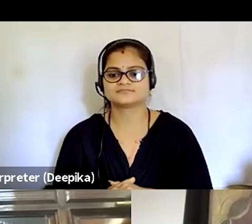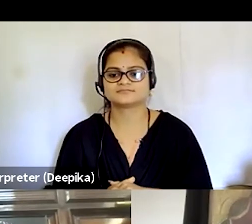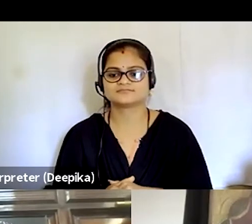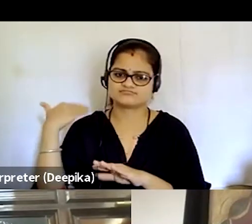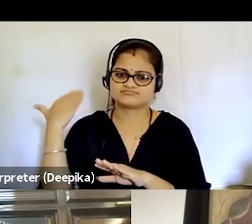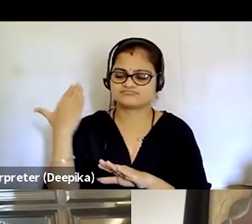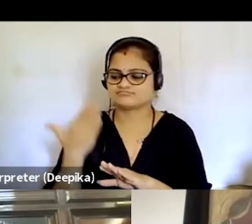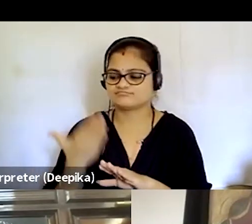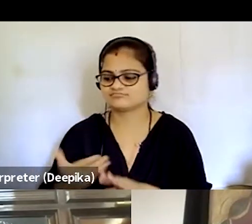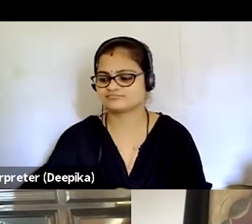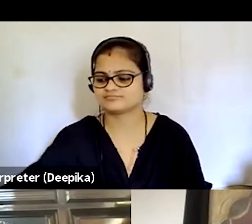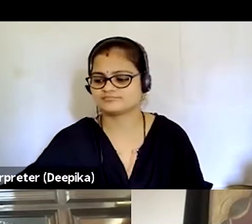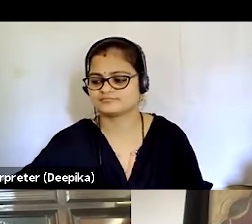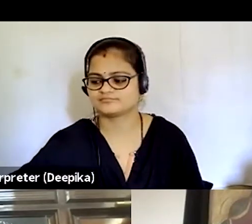frivolity.